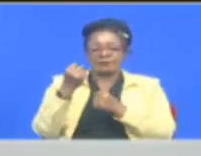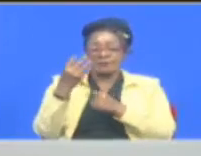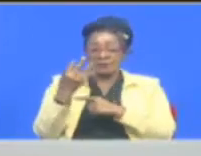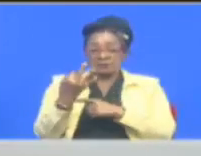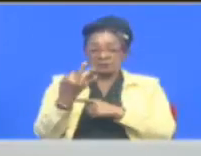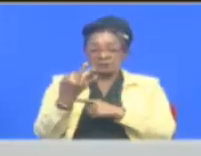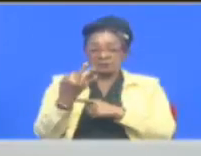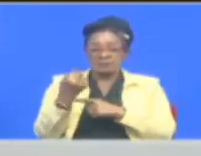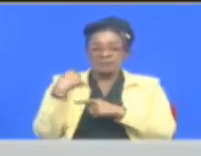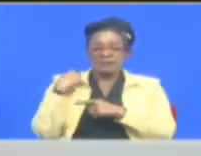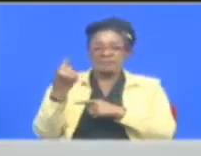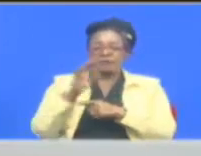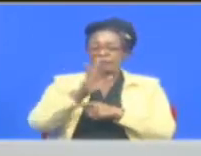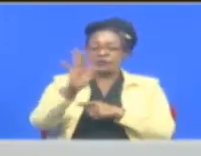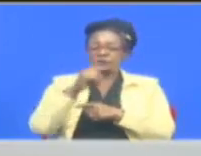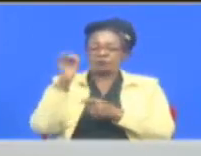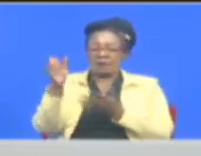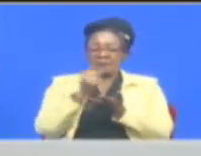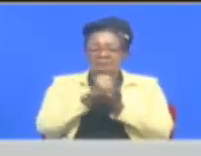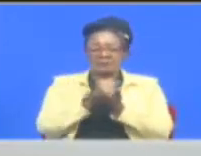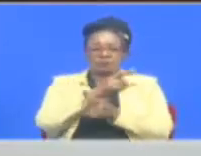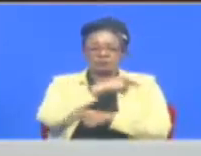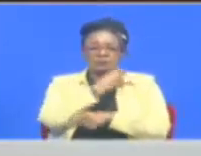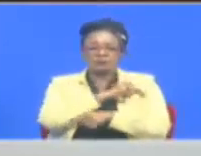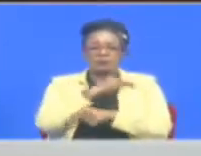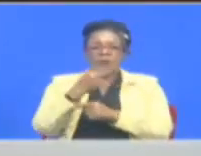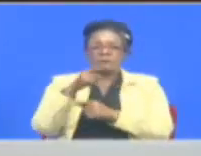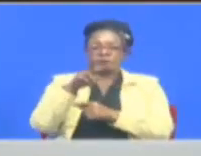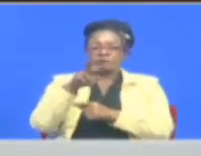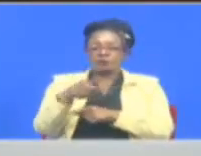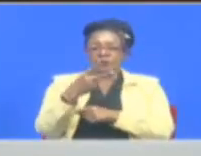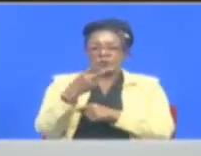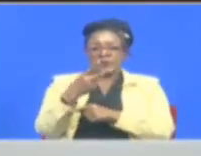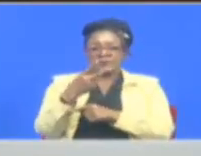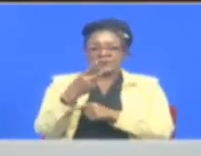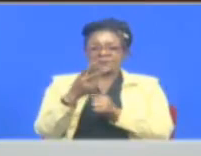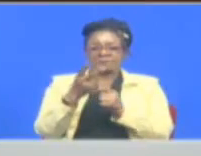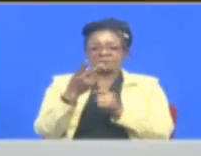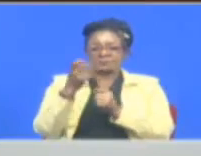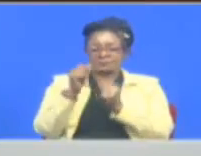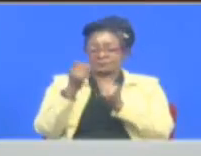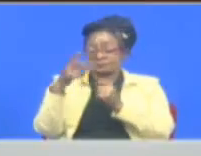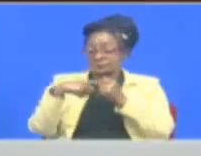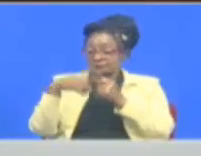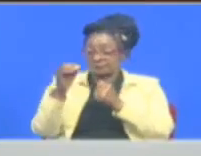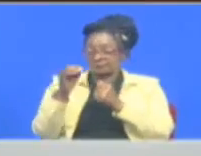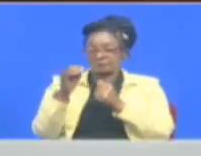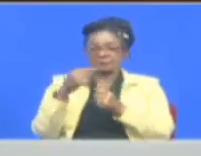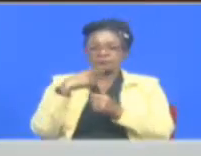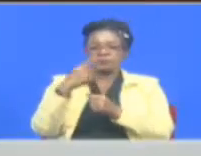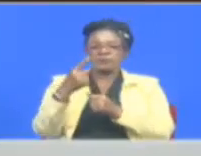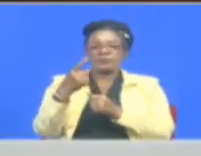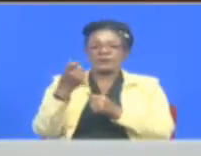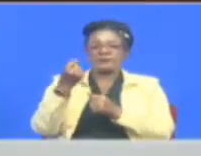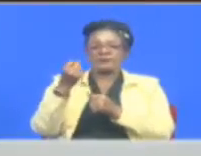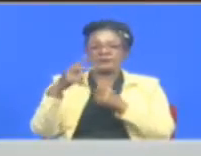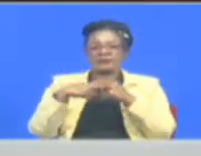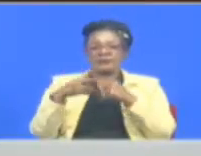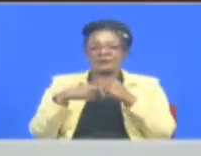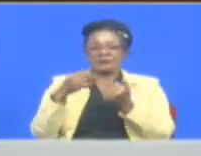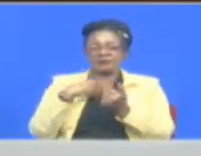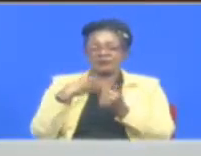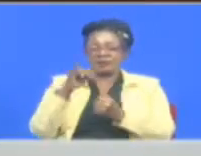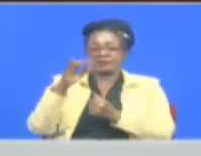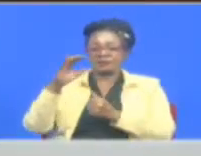228,363. The number of those admitted to hospital is 2,060, with 157 of them receiving intensive